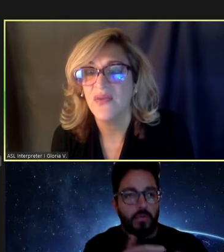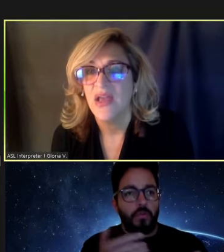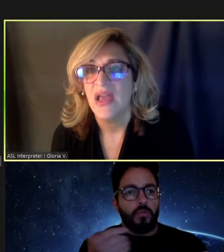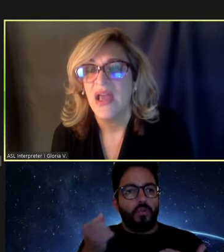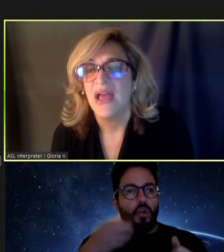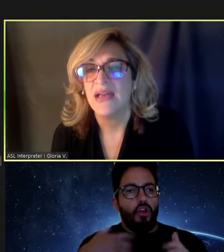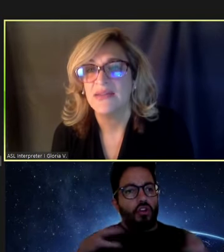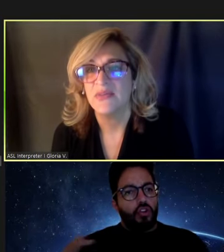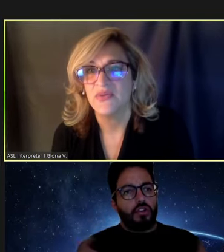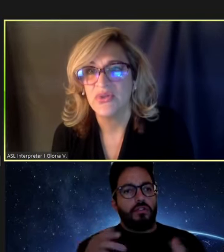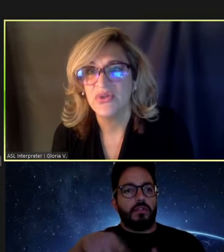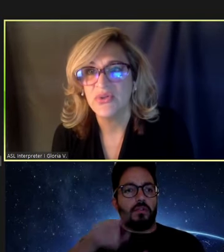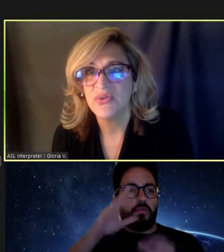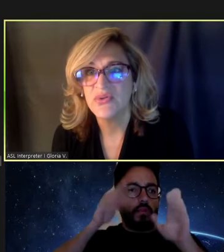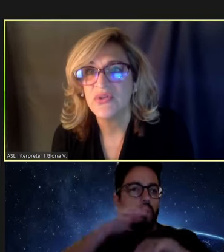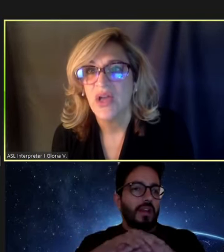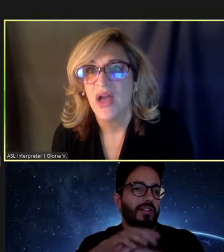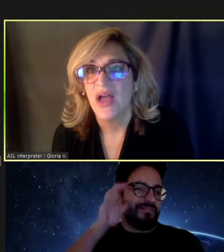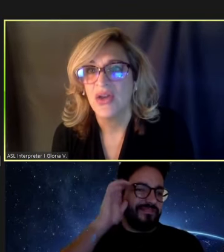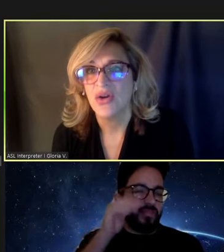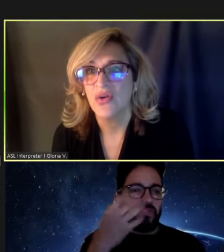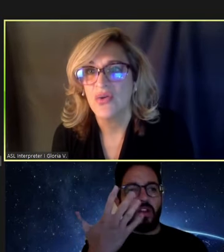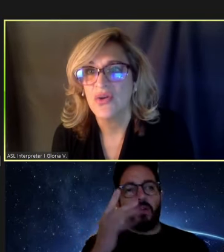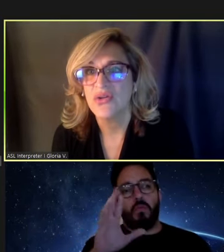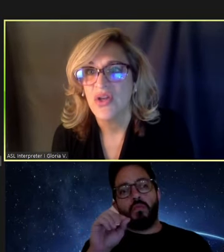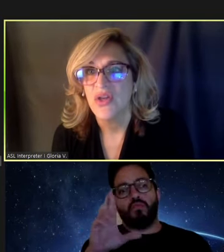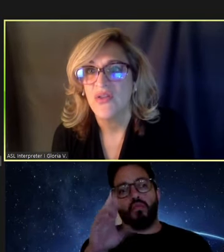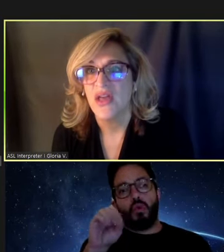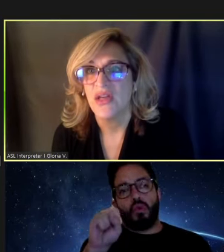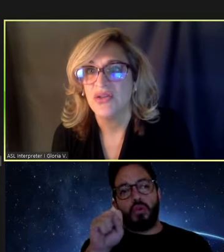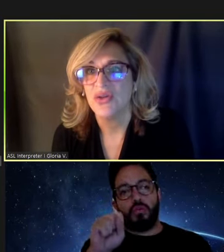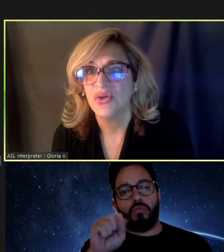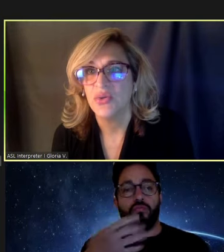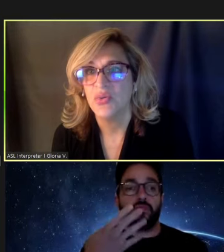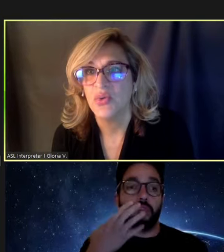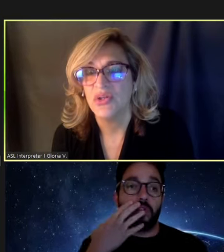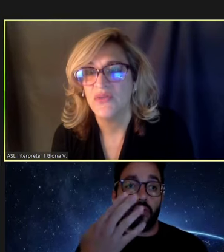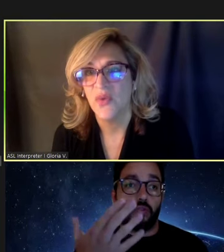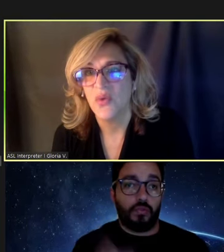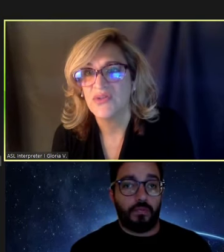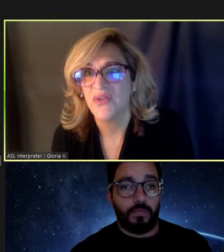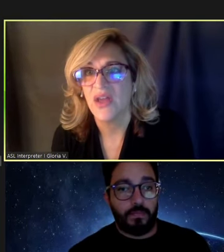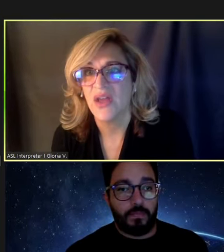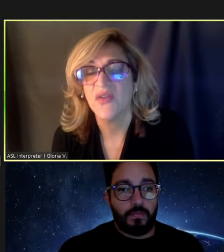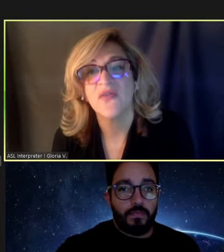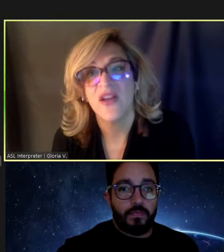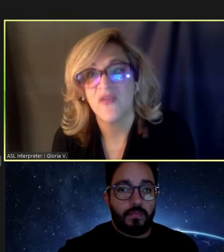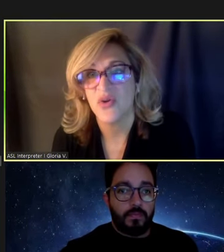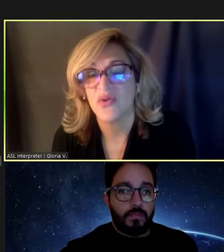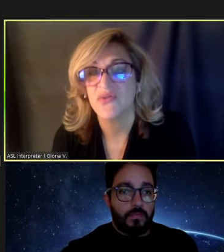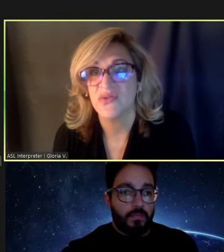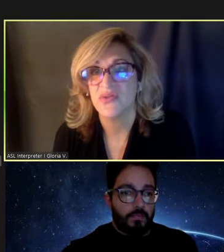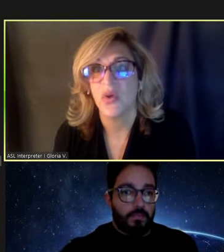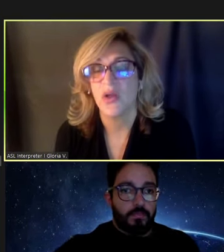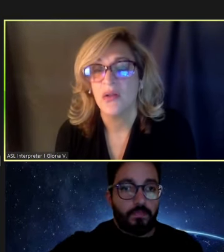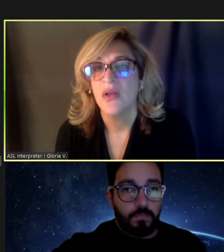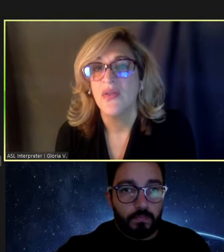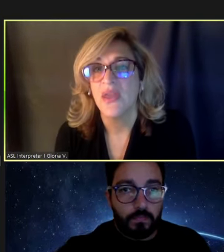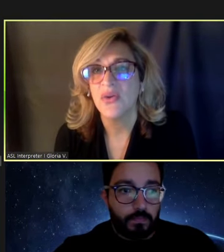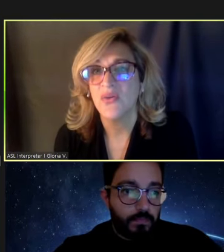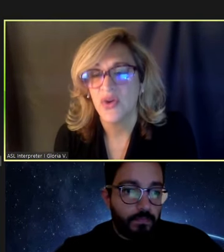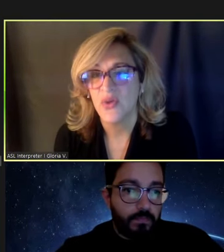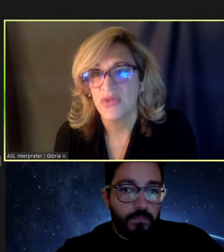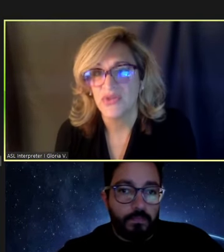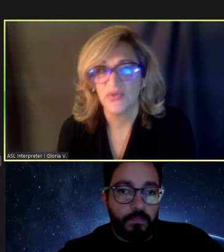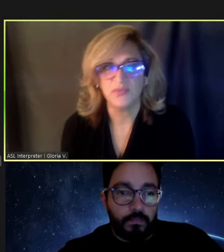life has been reduced. I encourage that you would focus on the other five boroughs as well.